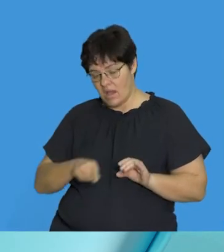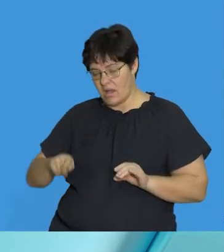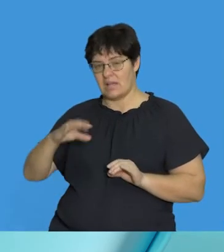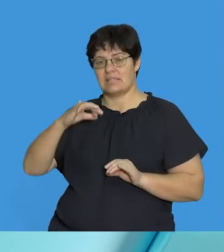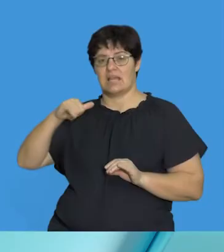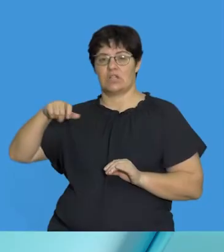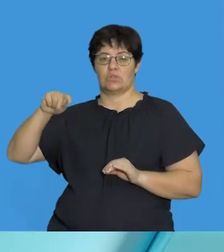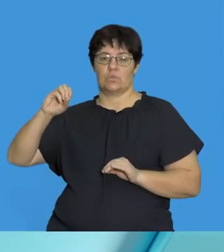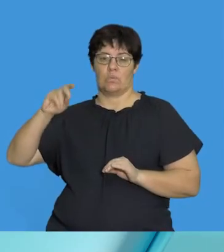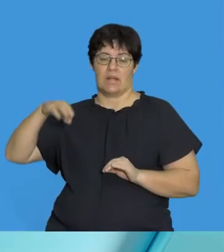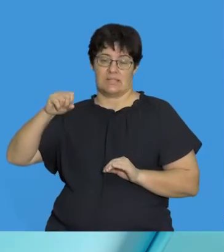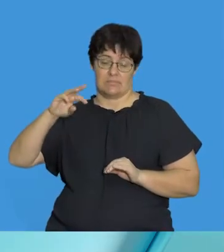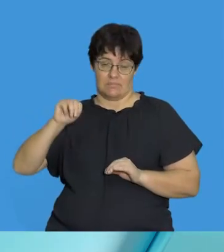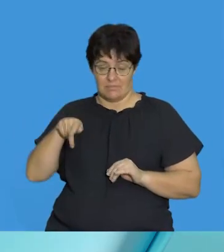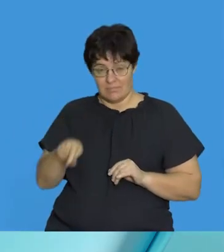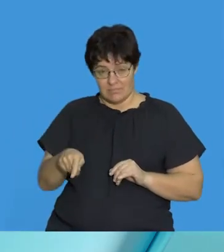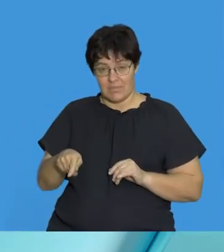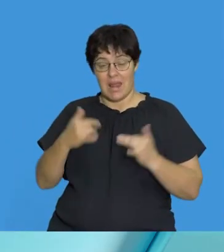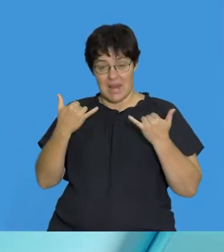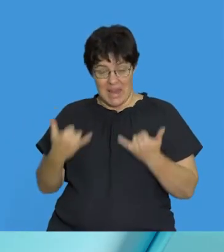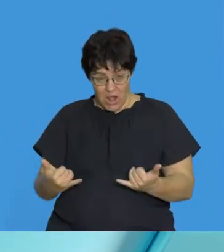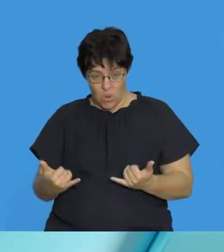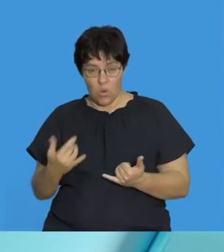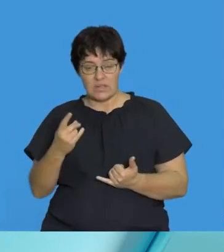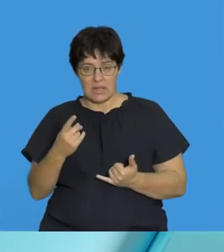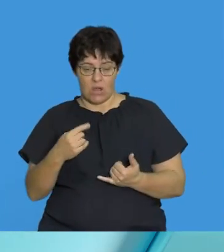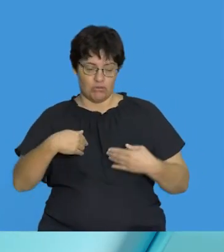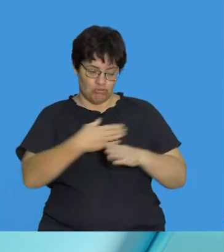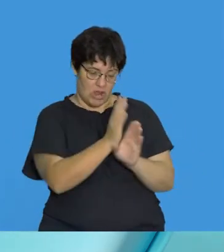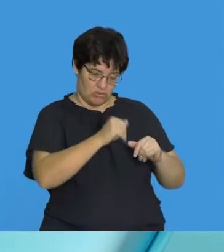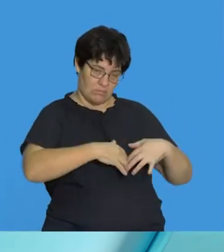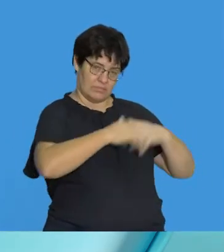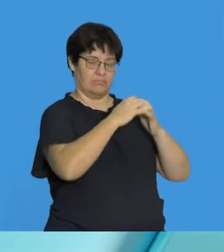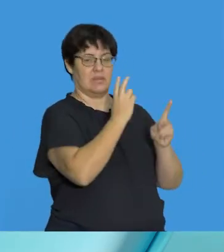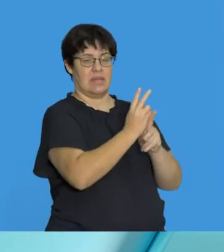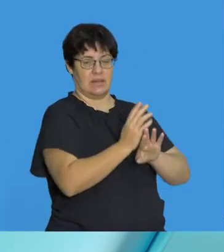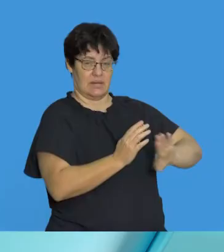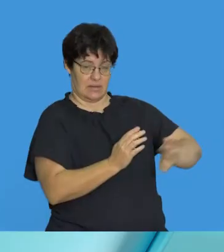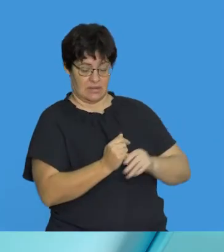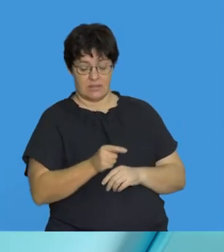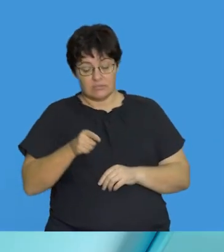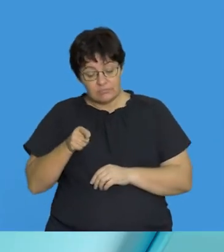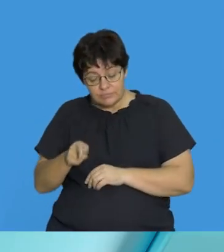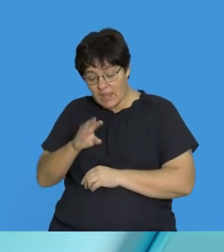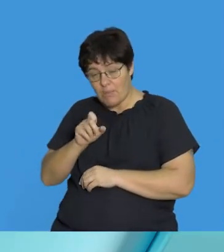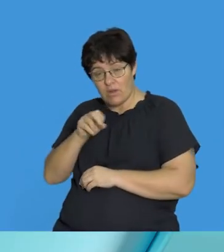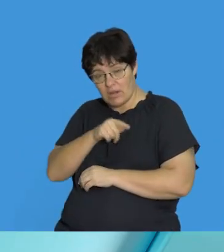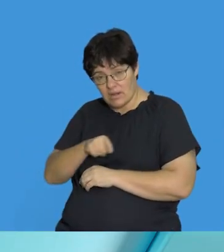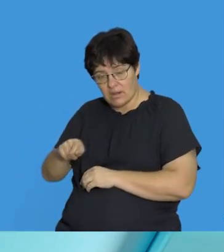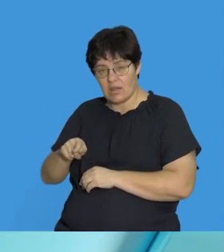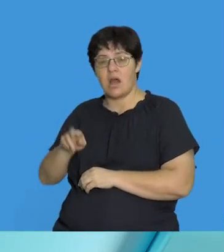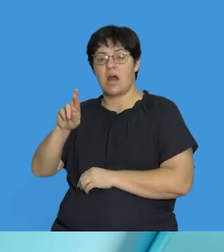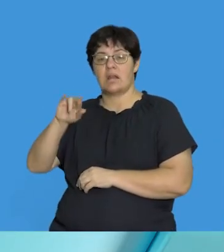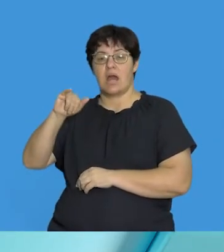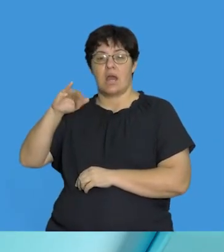nucleus and it moves into the cytoplasm. The DNA then regains its structure. The mRNA